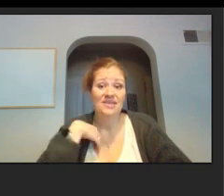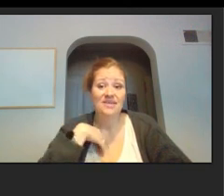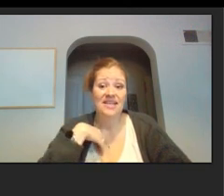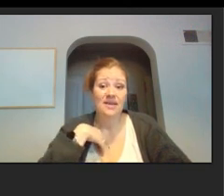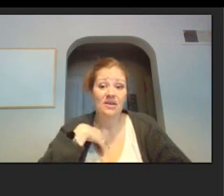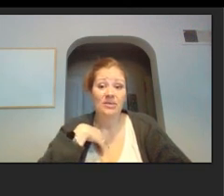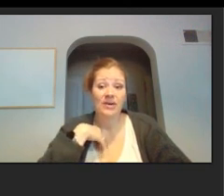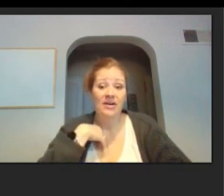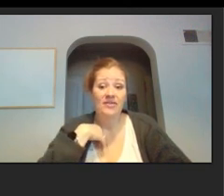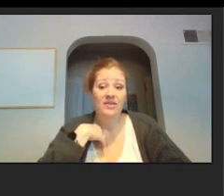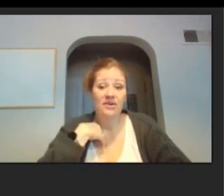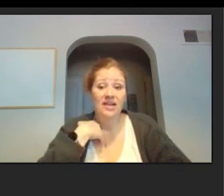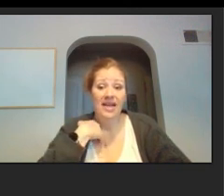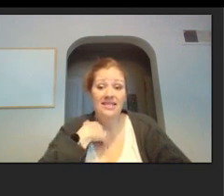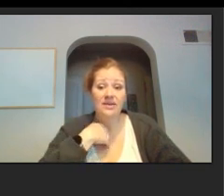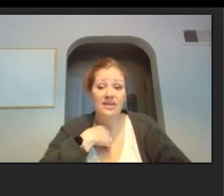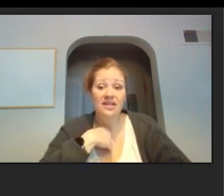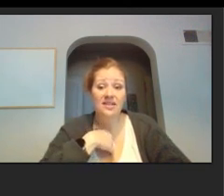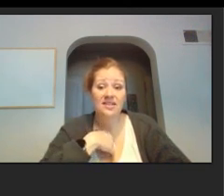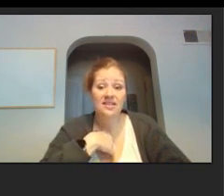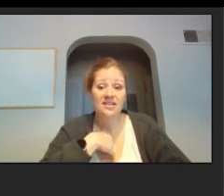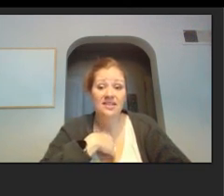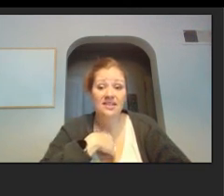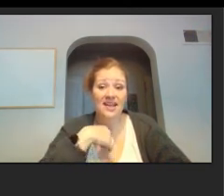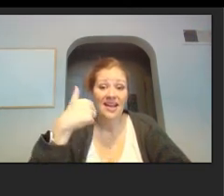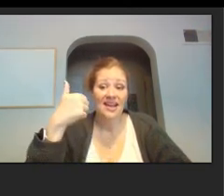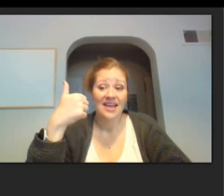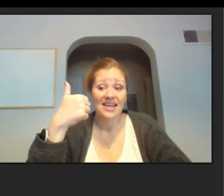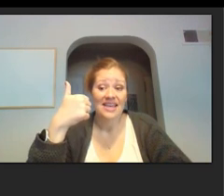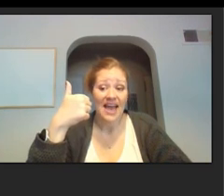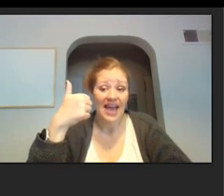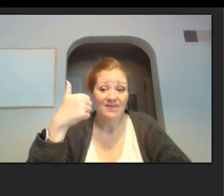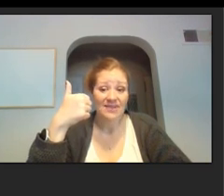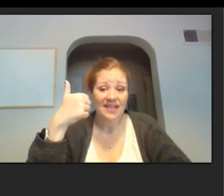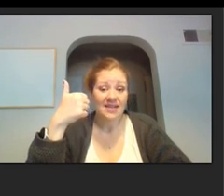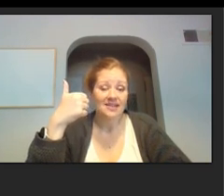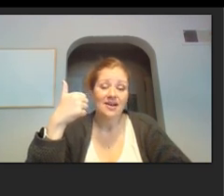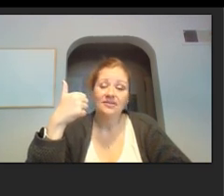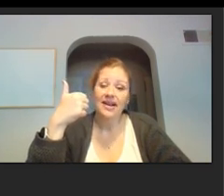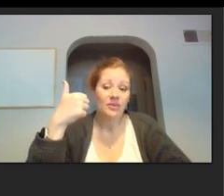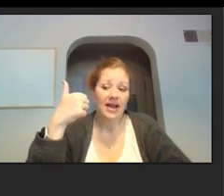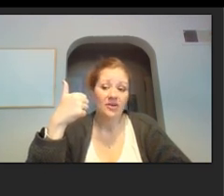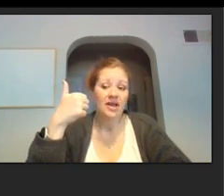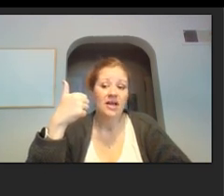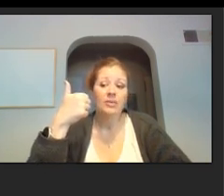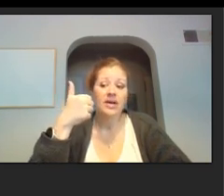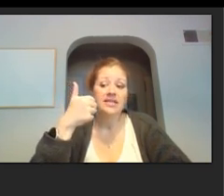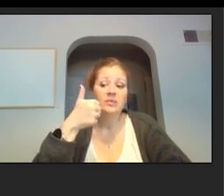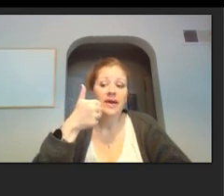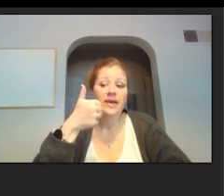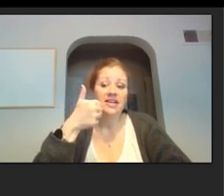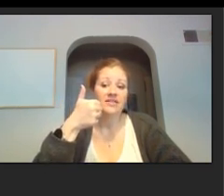Do you think Miss Amy will be proud if you work nicely with others? Yeah, Miss Amy is already proud,